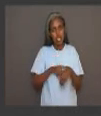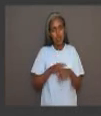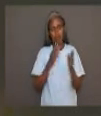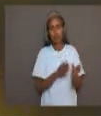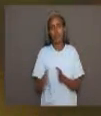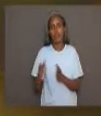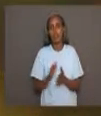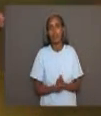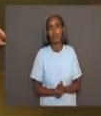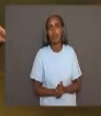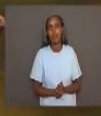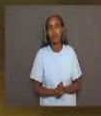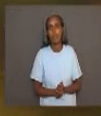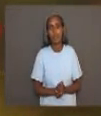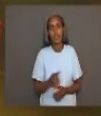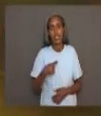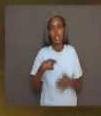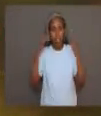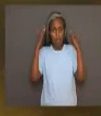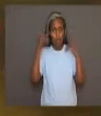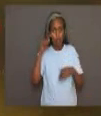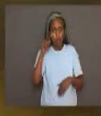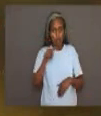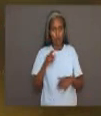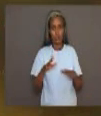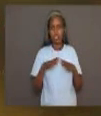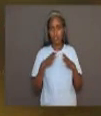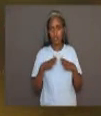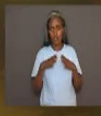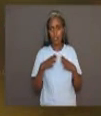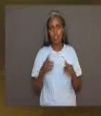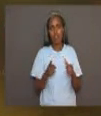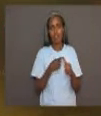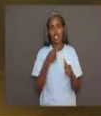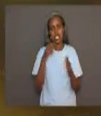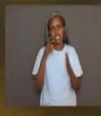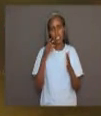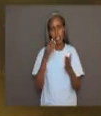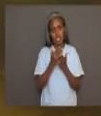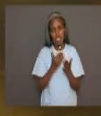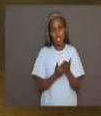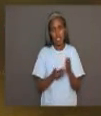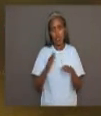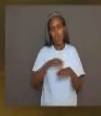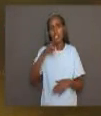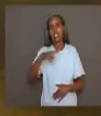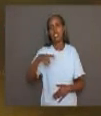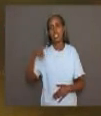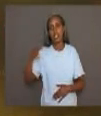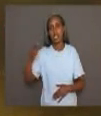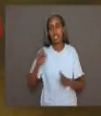prepare. I hope that you enjoyed our first lesson on